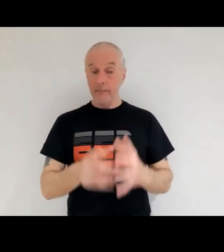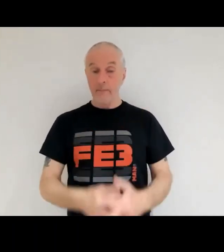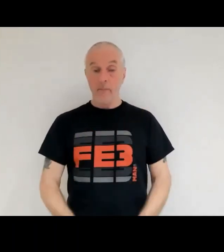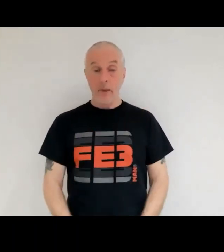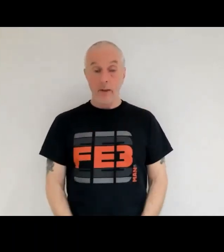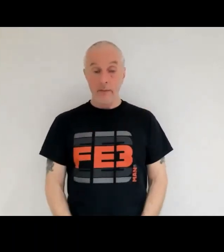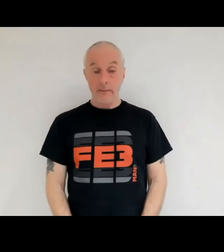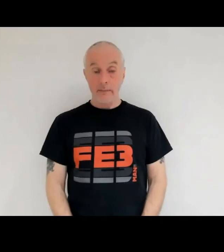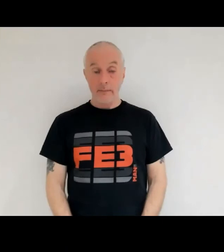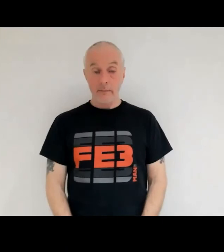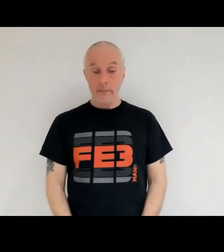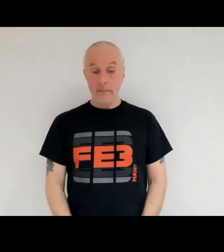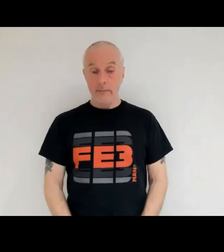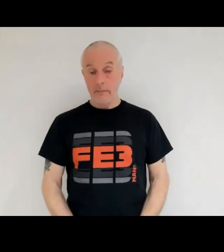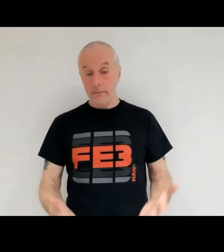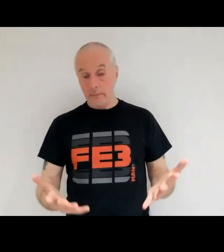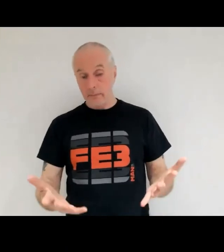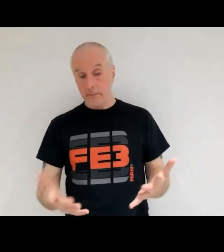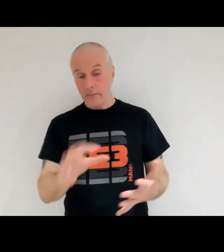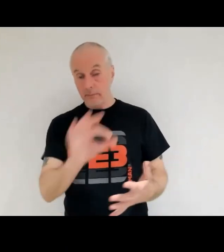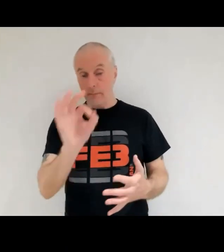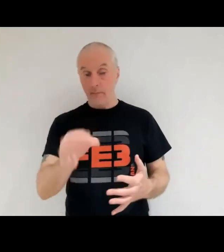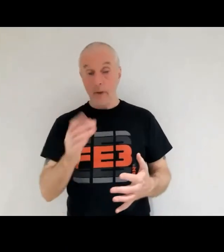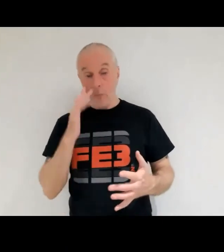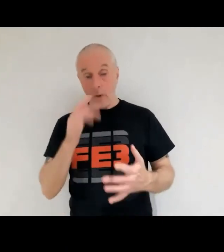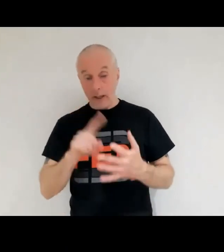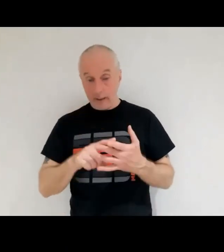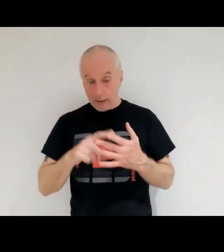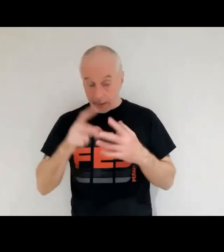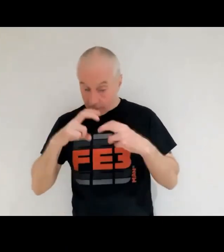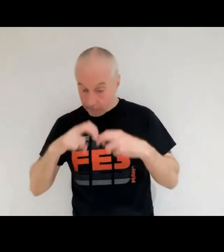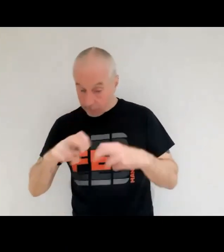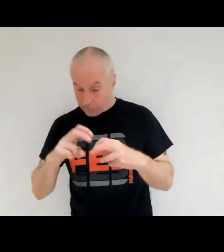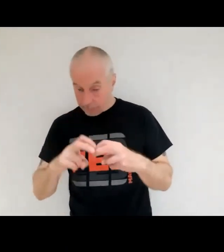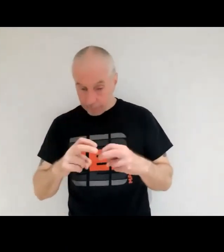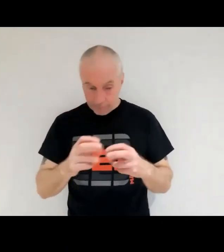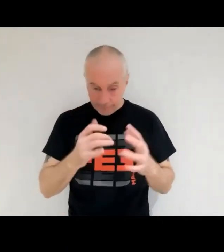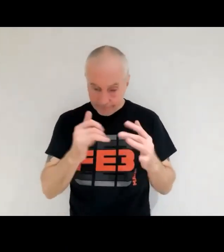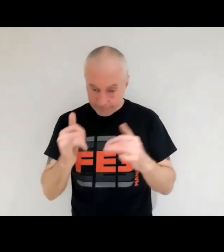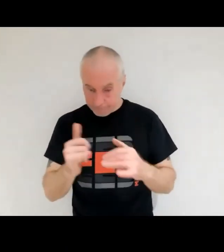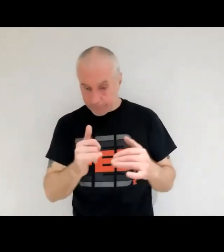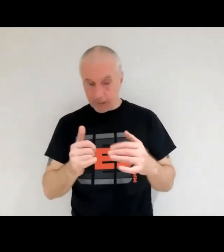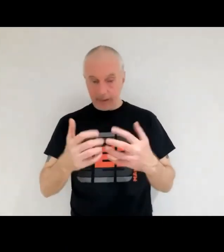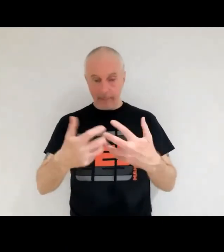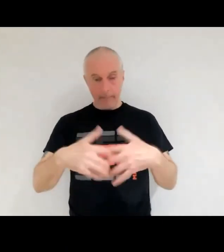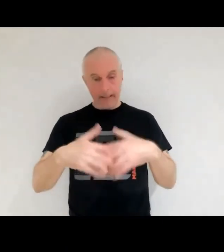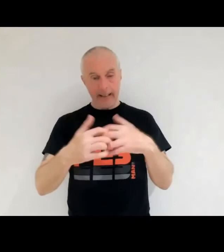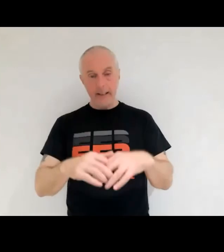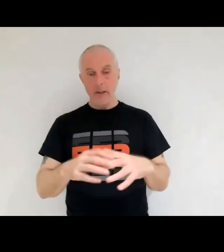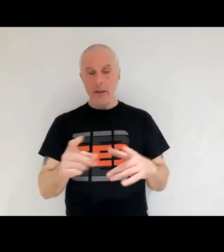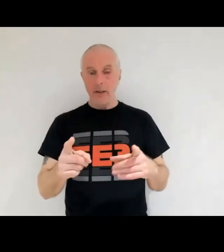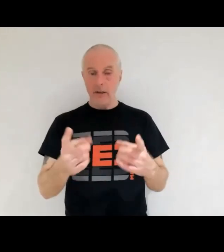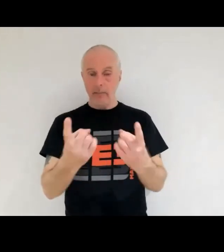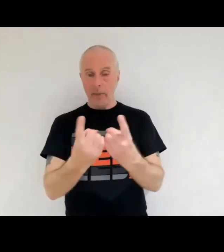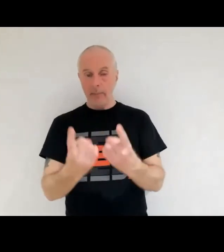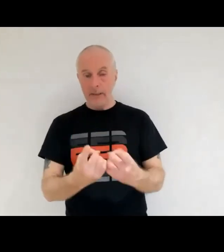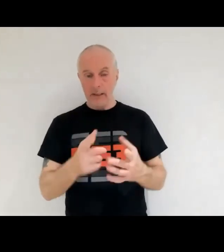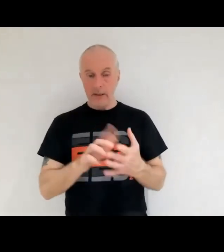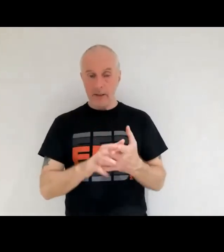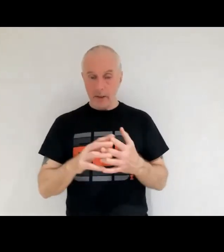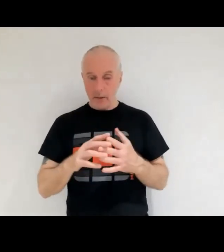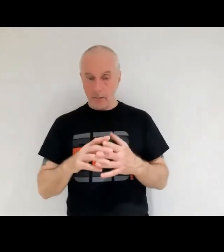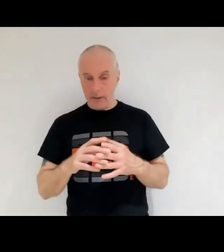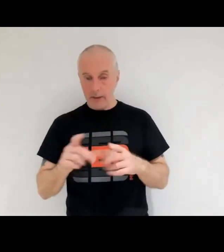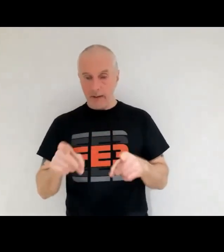And the question is, when you examined the mechanical properties of the materials, did you examine stagnation time of the gas? I'm thinking